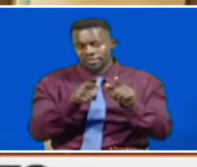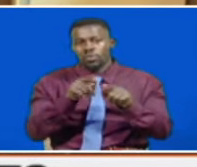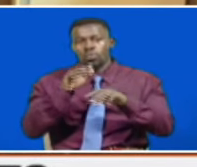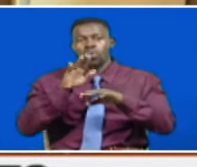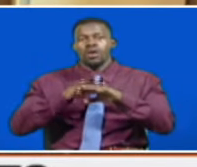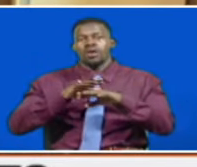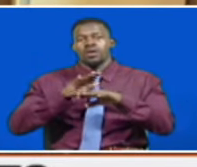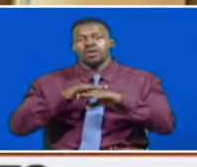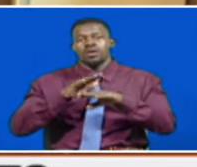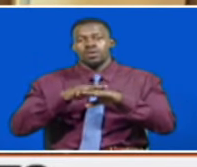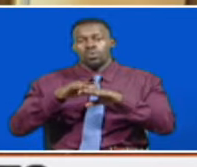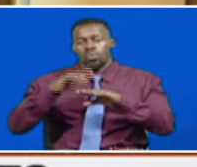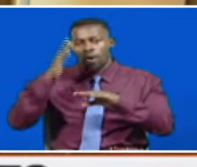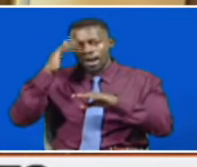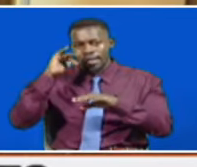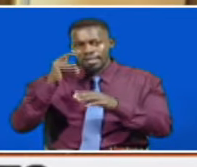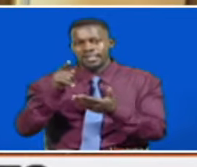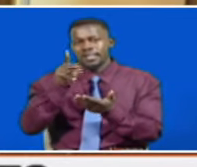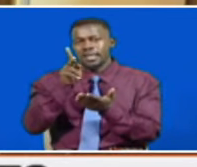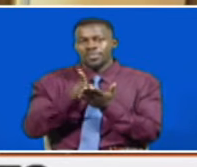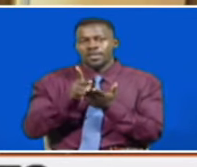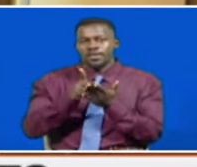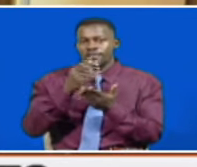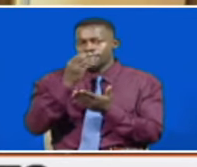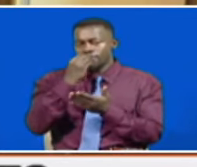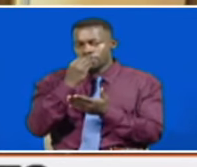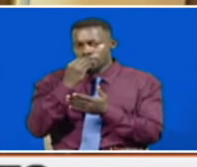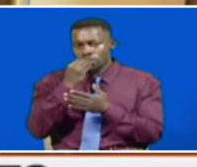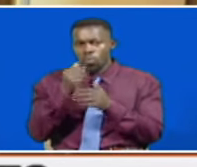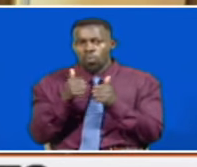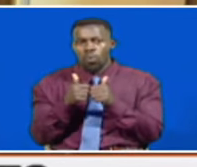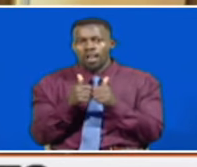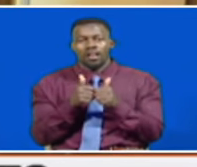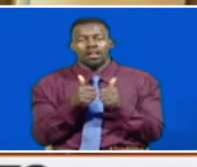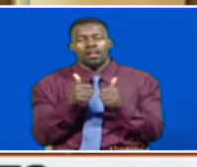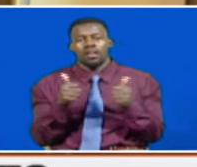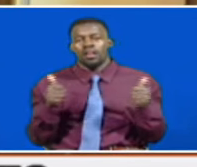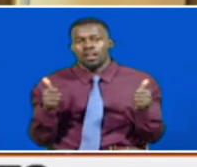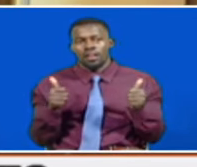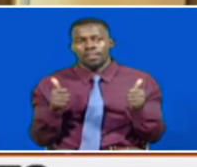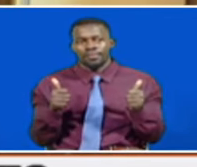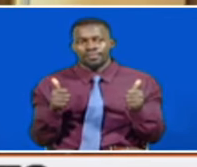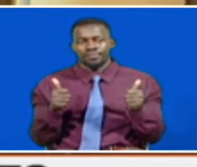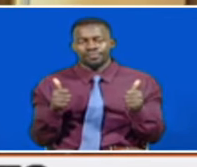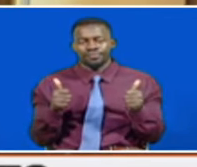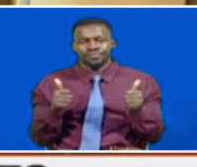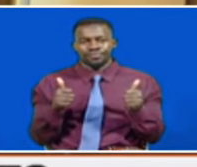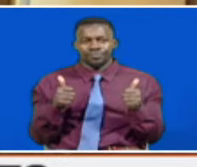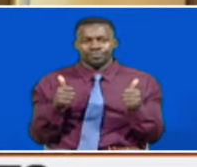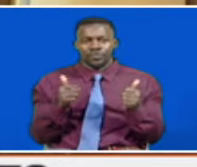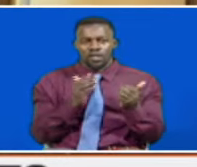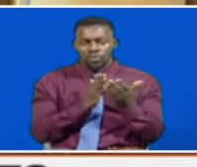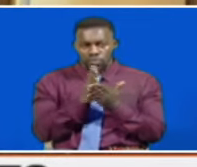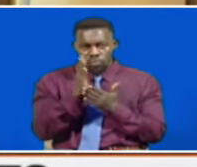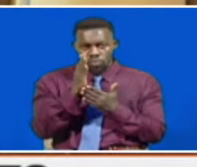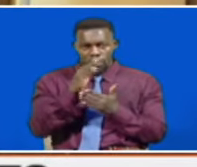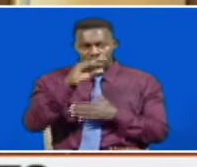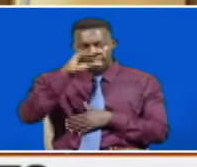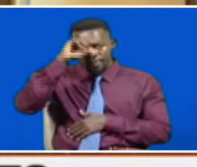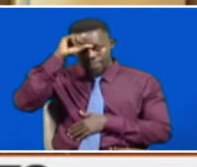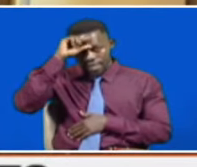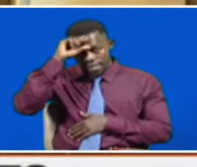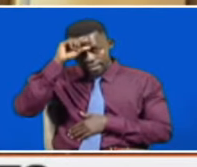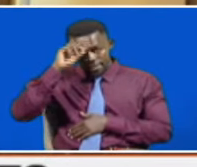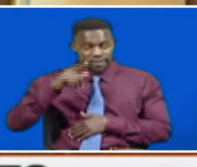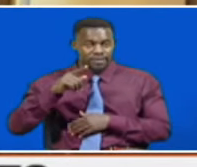this feedlot initiated by our own government so that